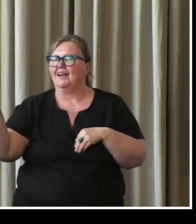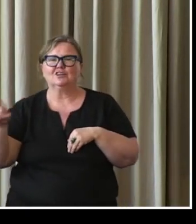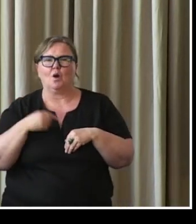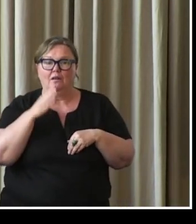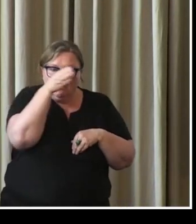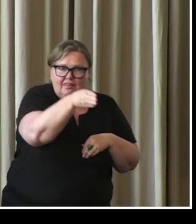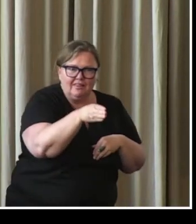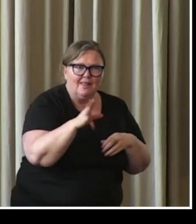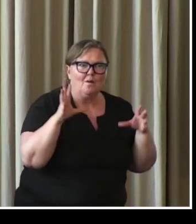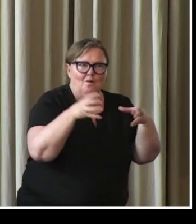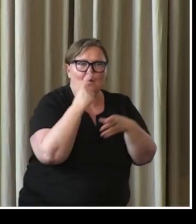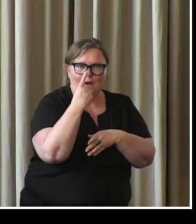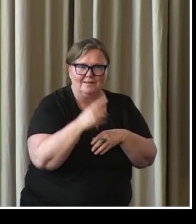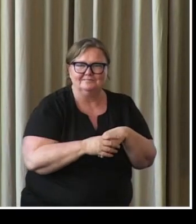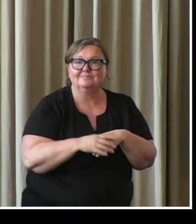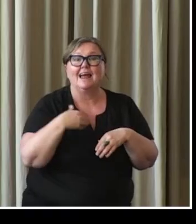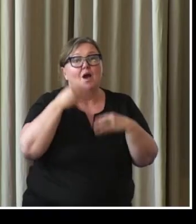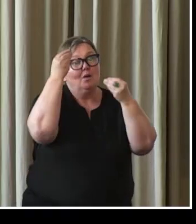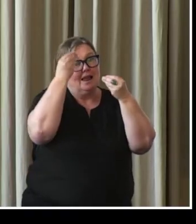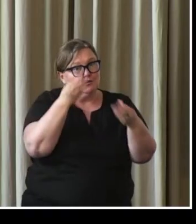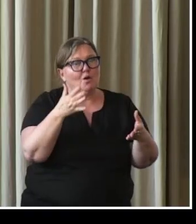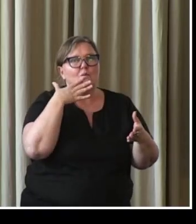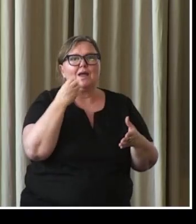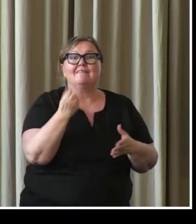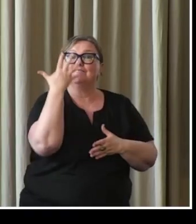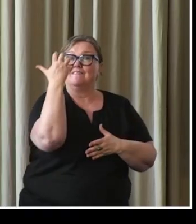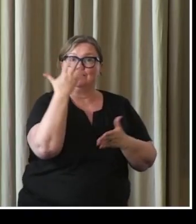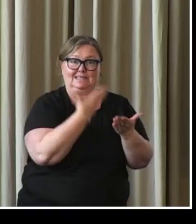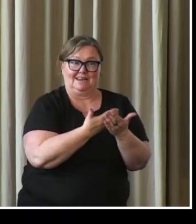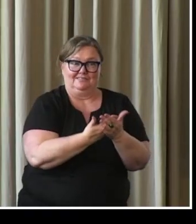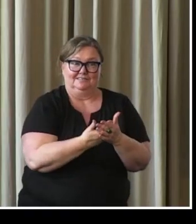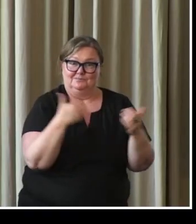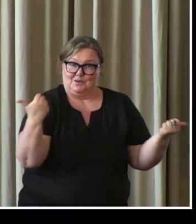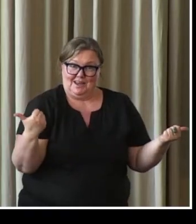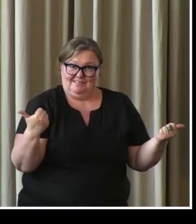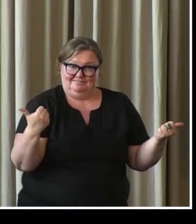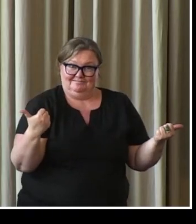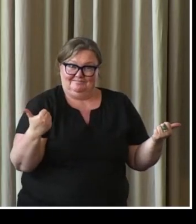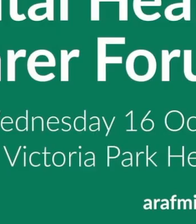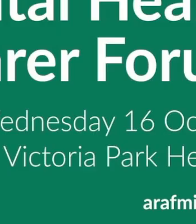tables. And I'll let you know when we have 5 minutes to go at the end of our discussion.